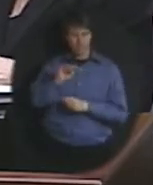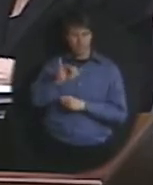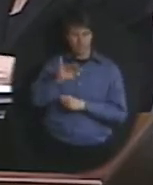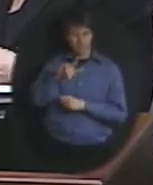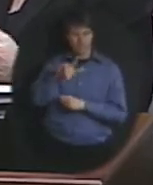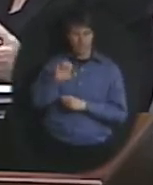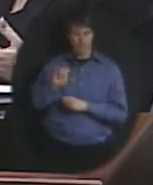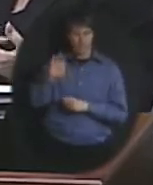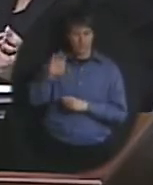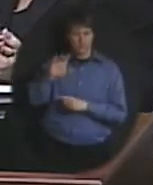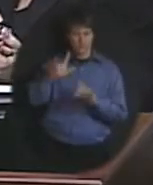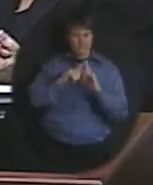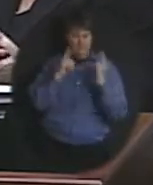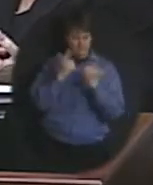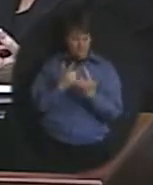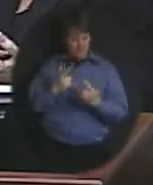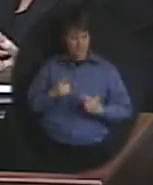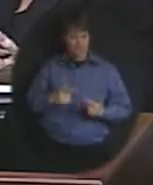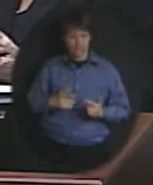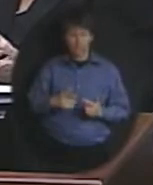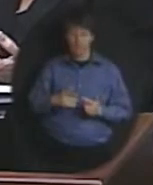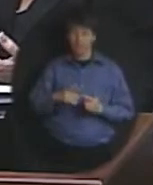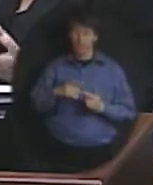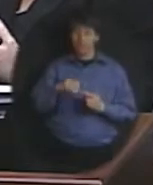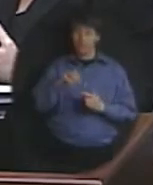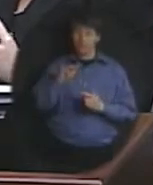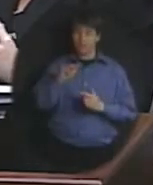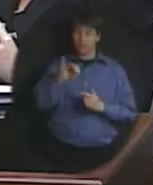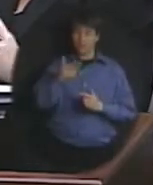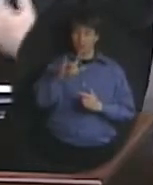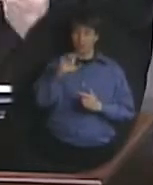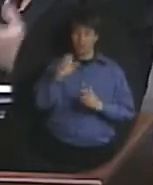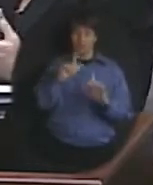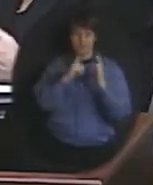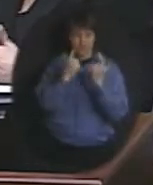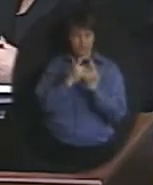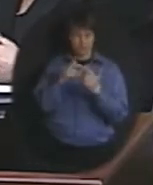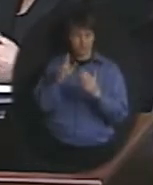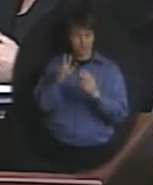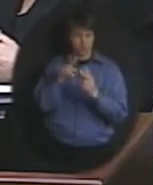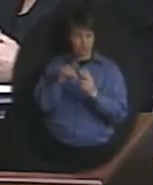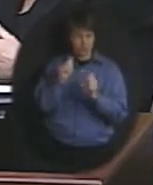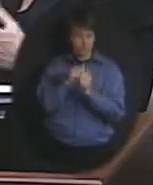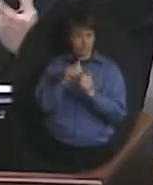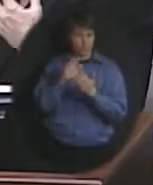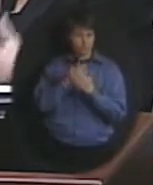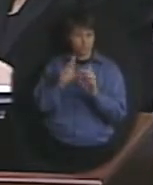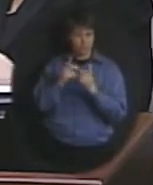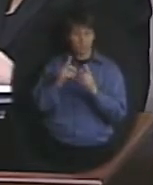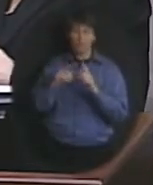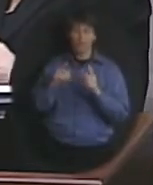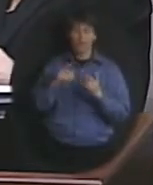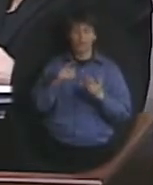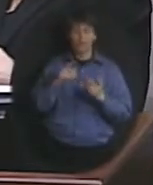you a quick update. Primarily, the Miracle League has a partnership with the school district. I'll talk a little bit about that. The